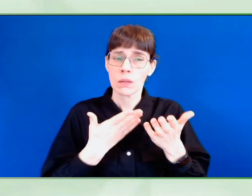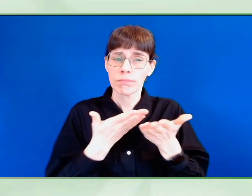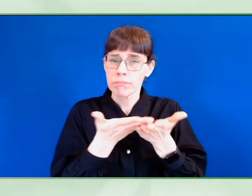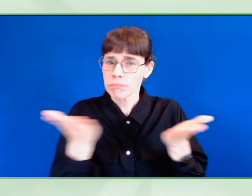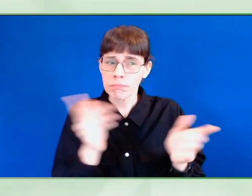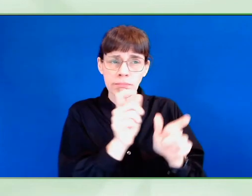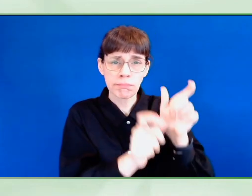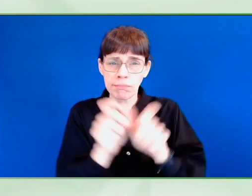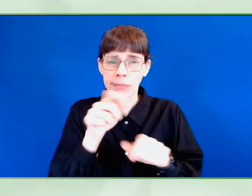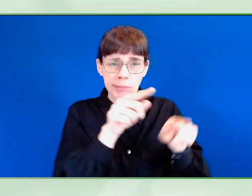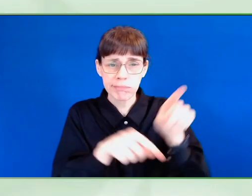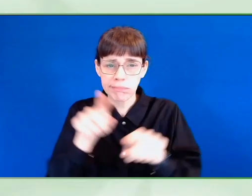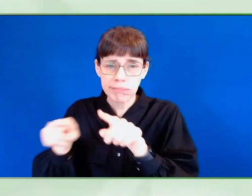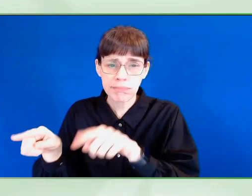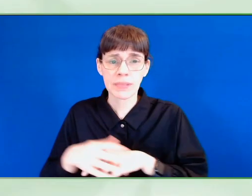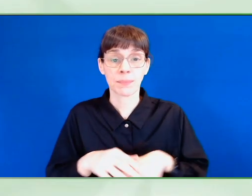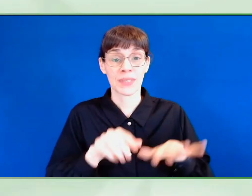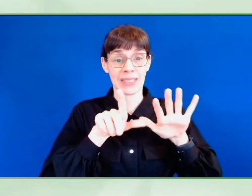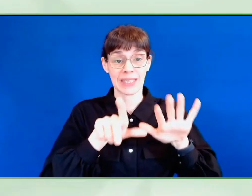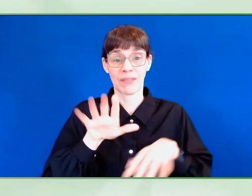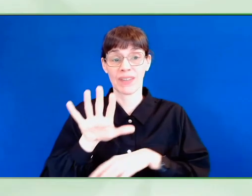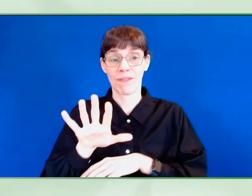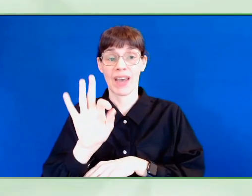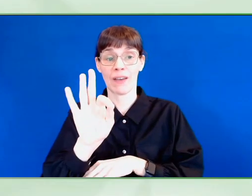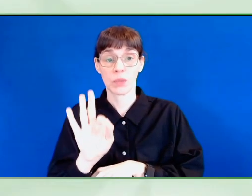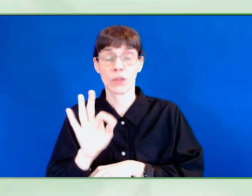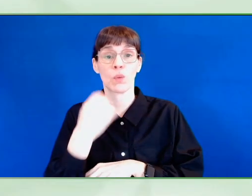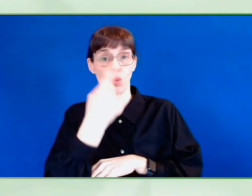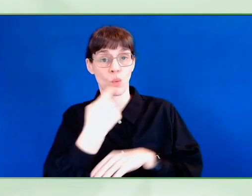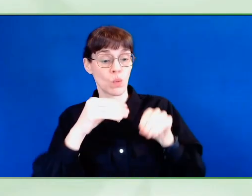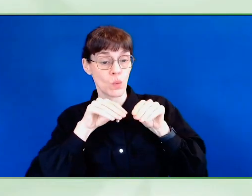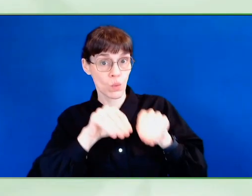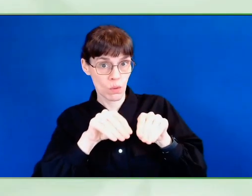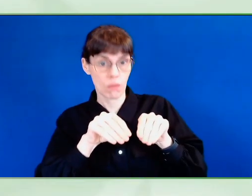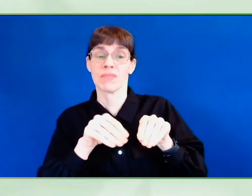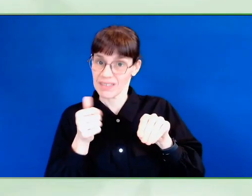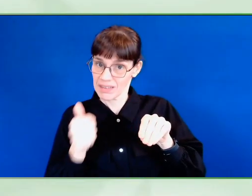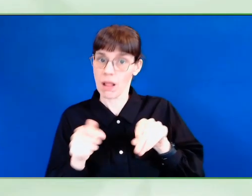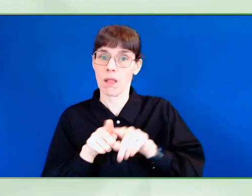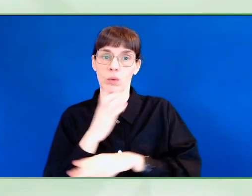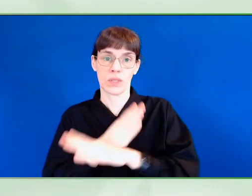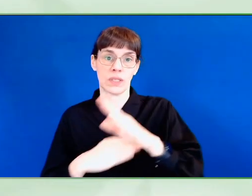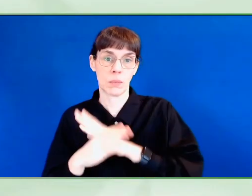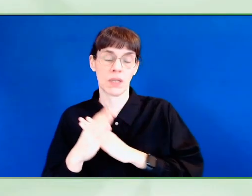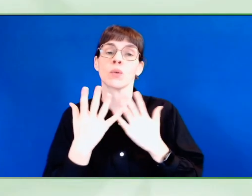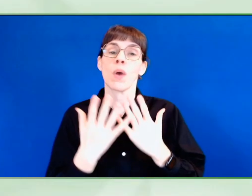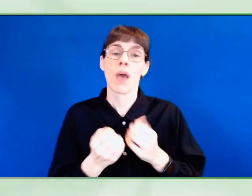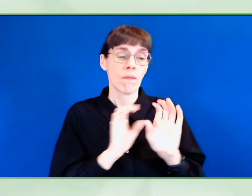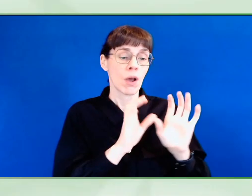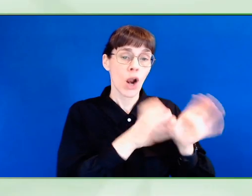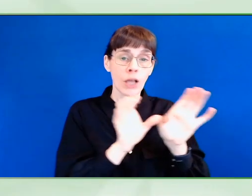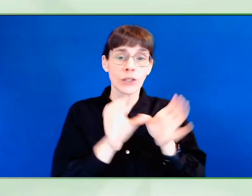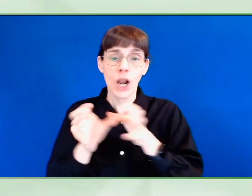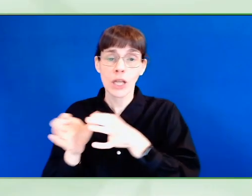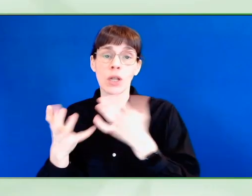75% of our instructor community have disabilities themselves, and we co-create multiple versions of each class. So full body versions,